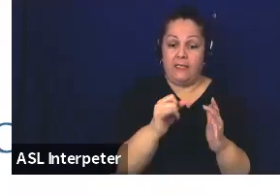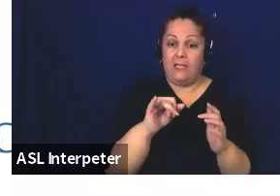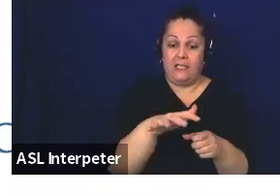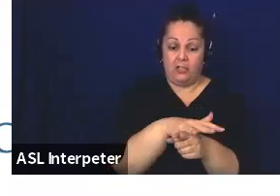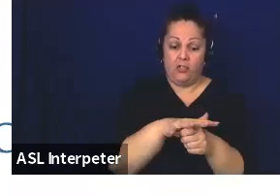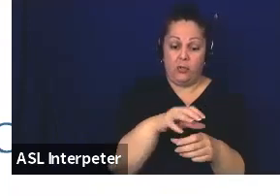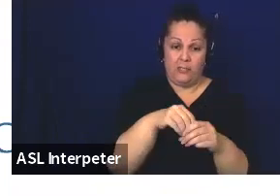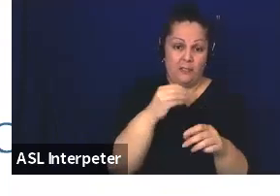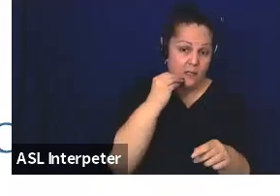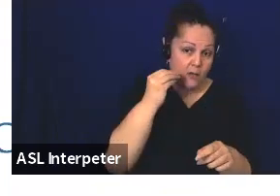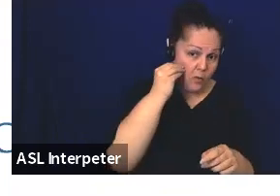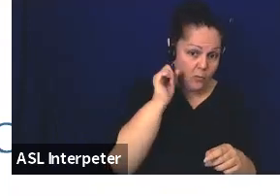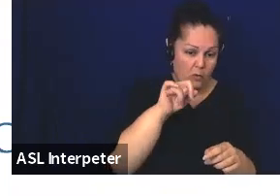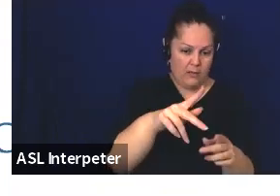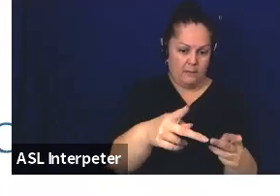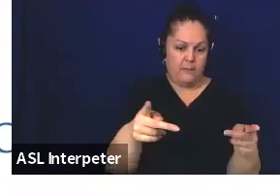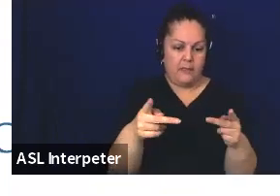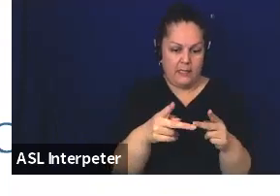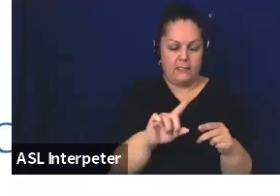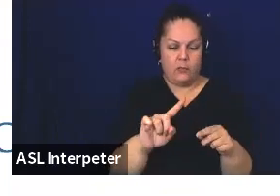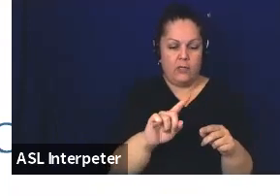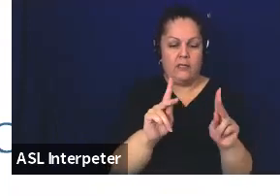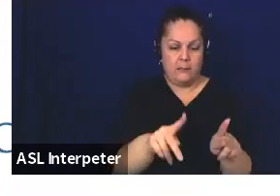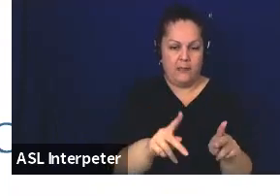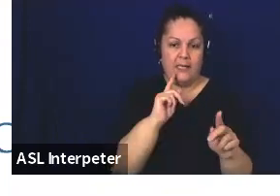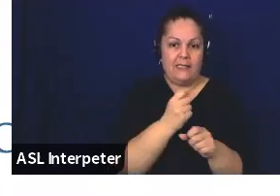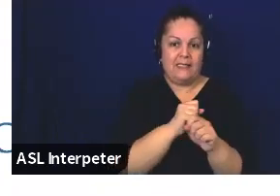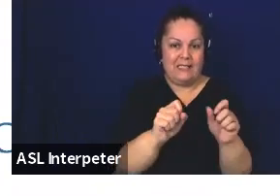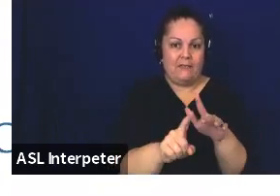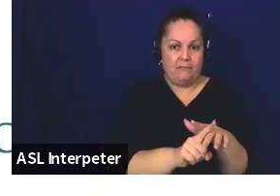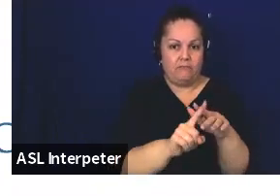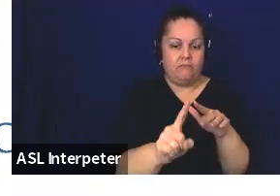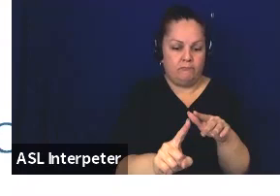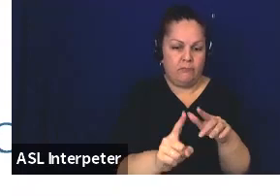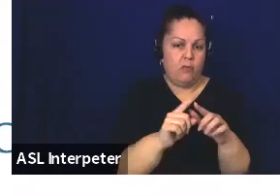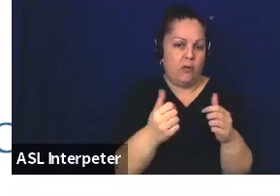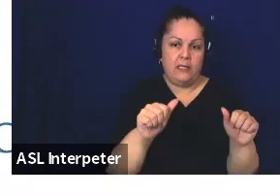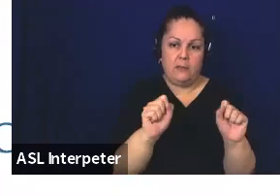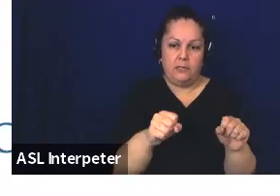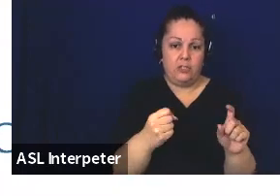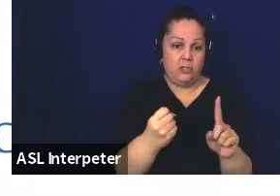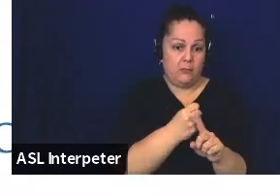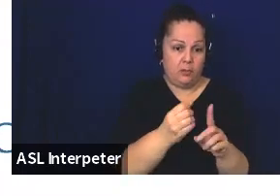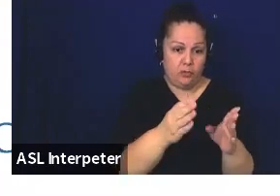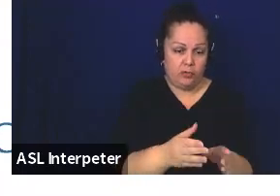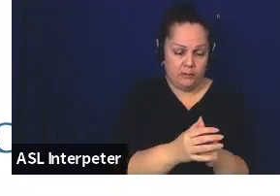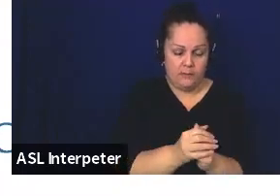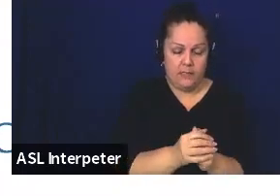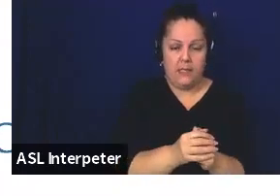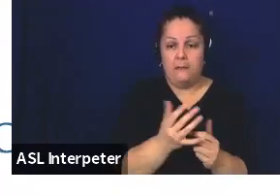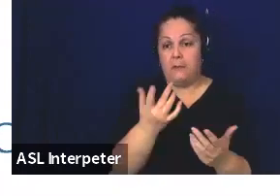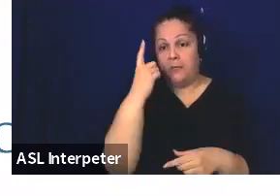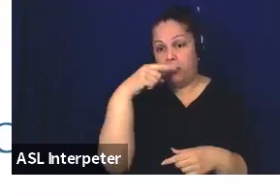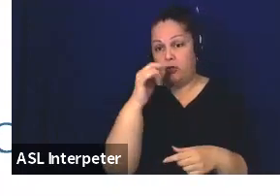in the home or the location where the individual can safely get away from any potential abusers. And this could look